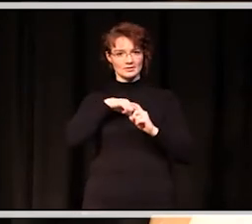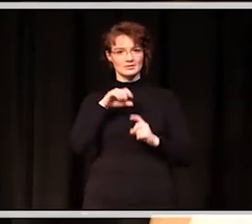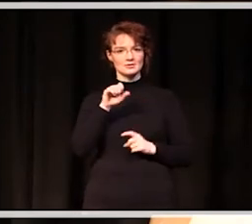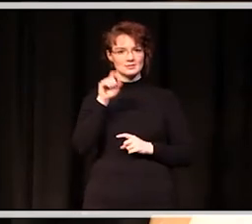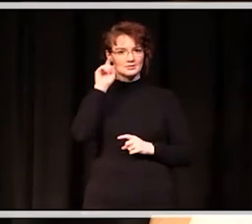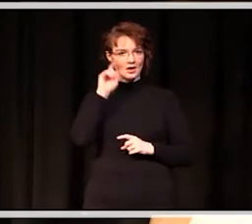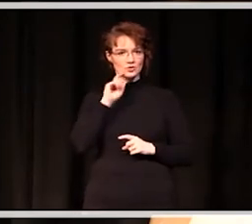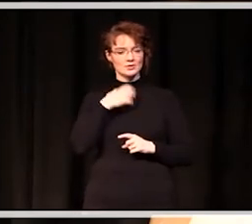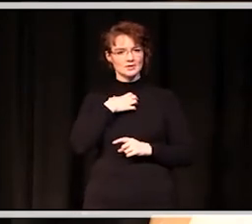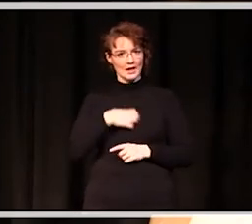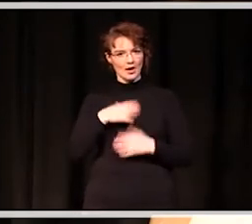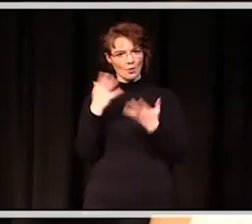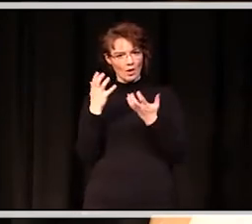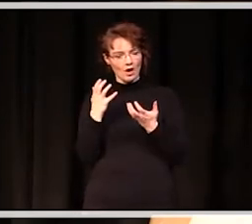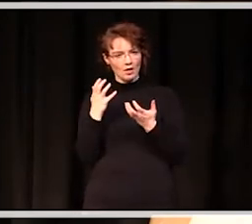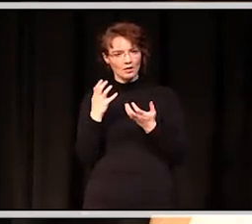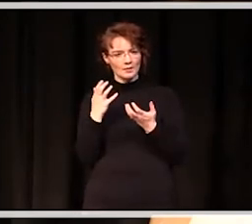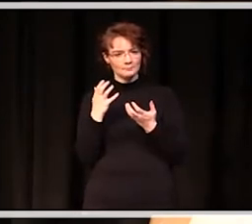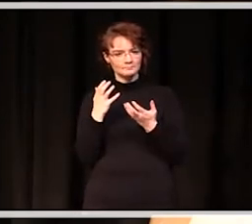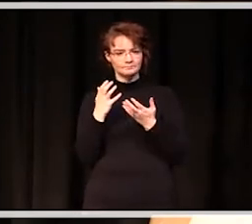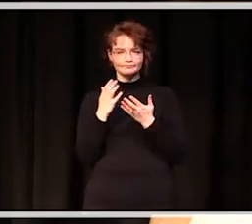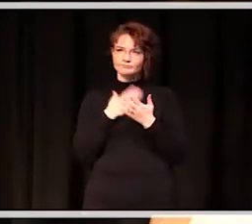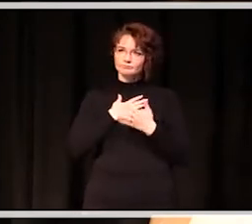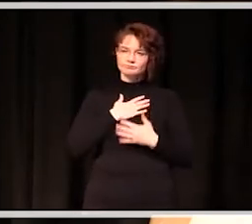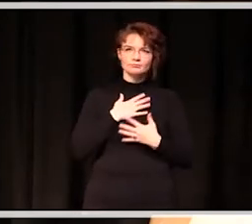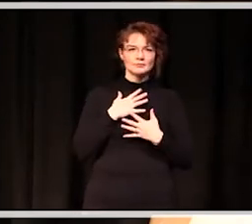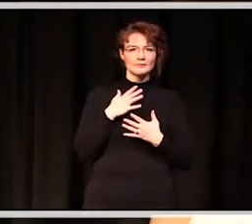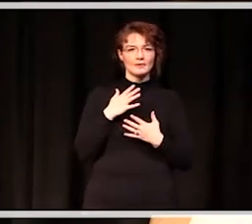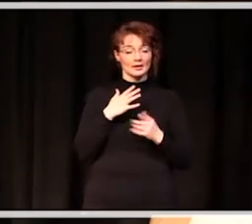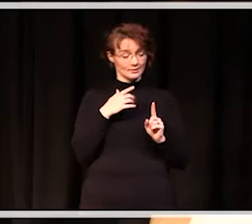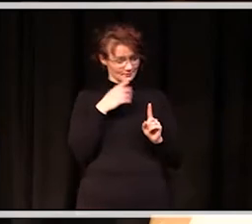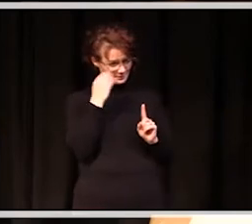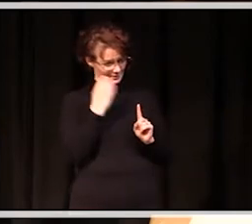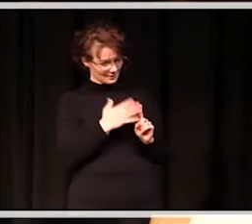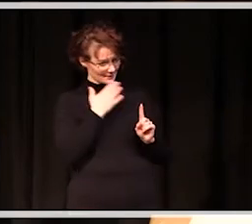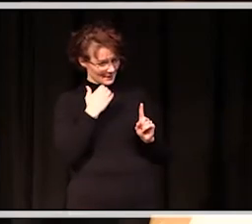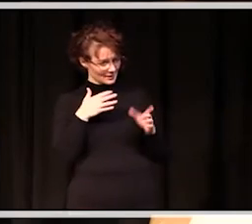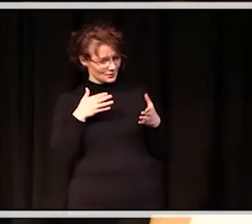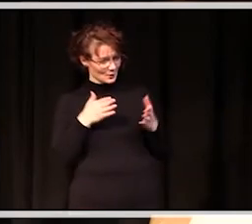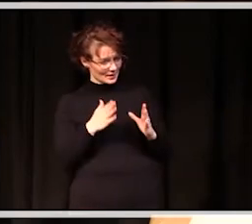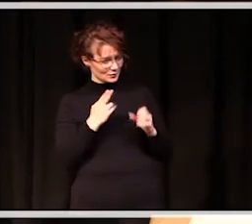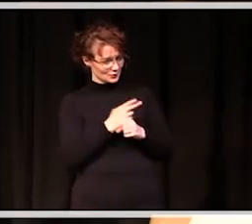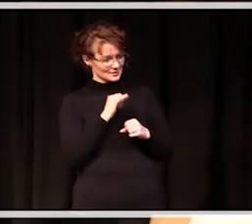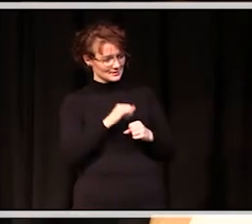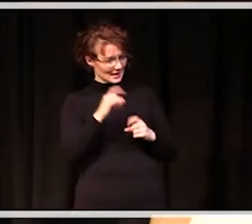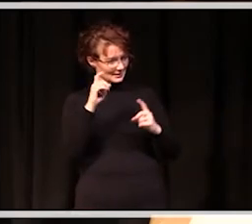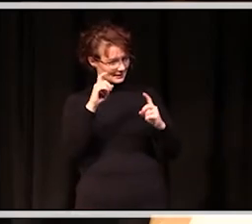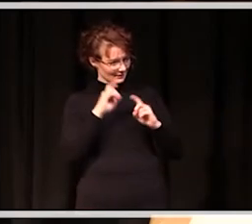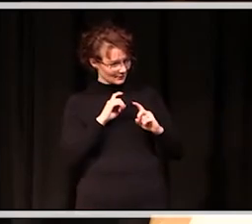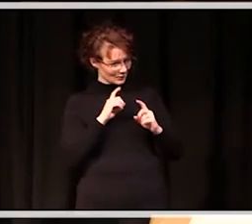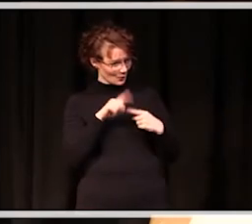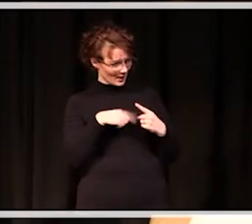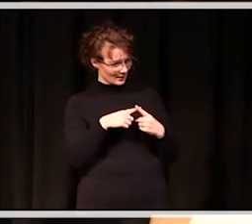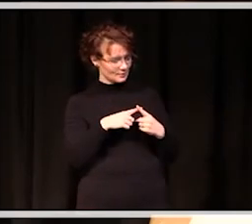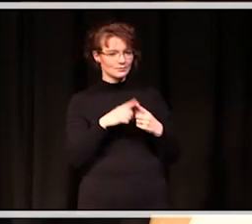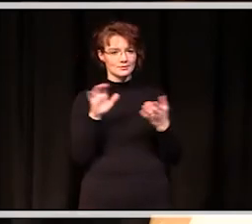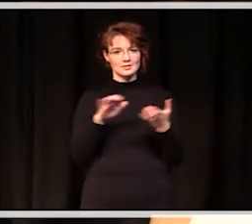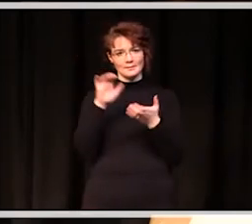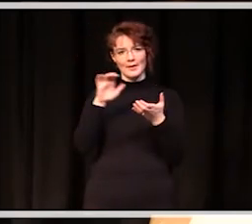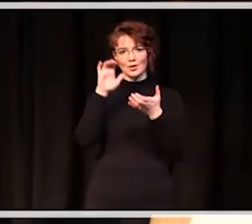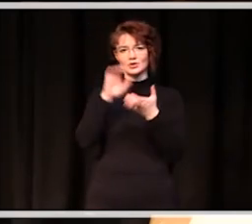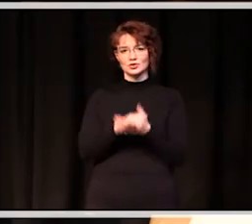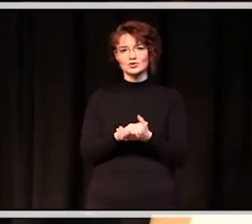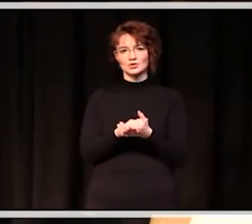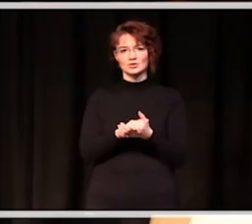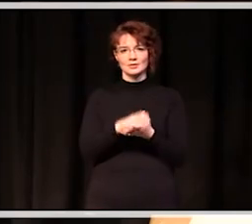that in us and said, look, and here's the best way to use this gift. It's in marriage.